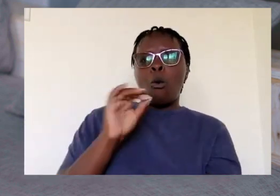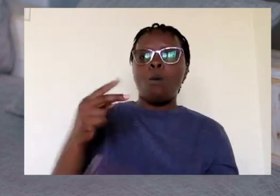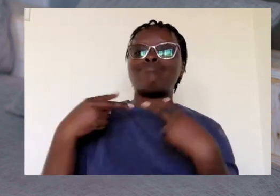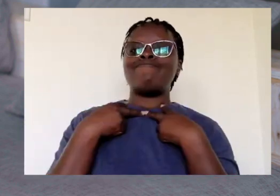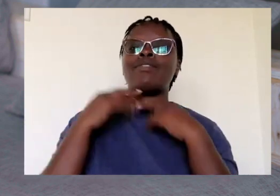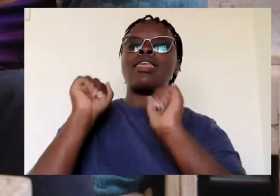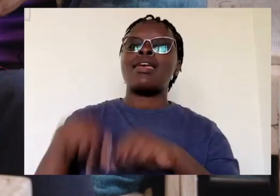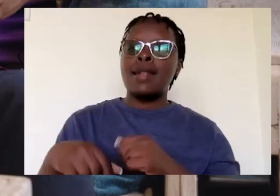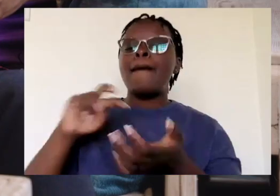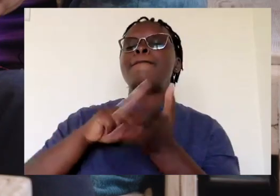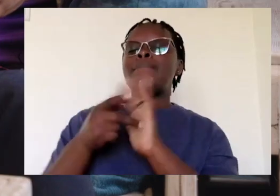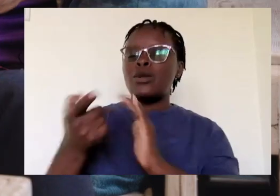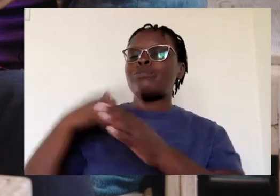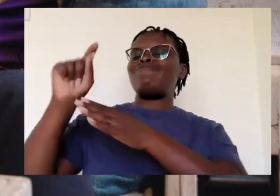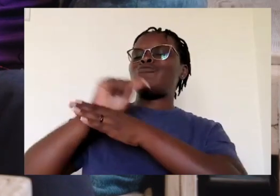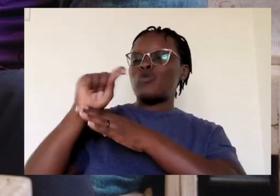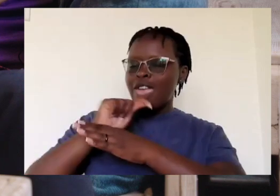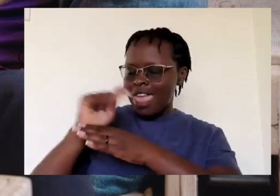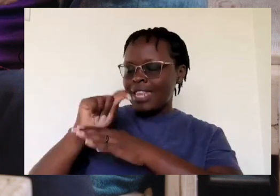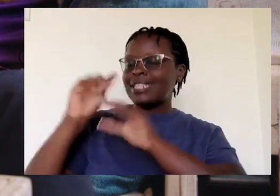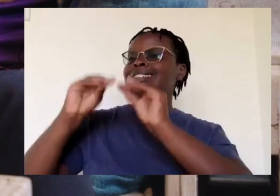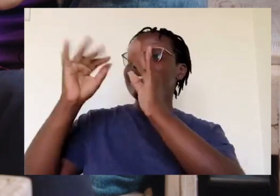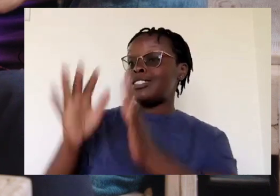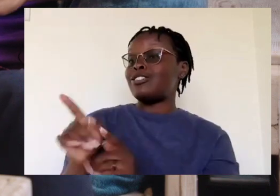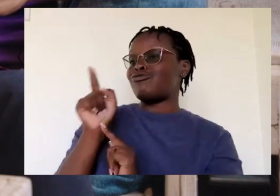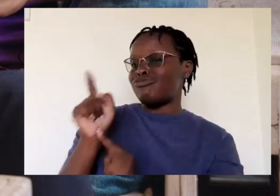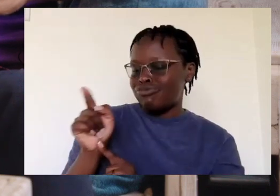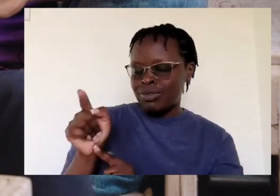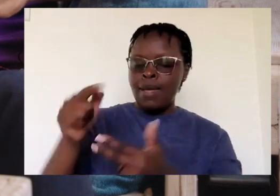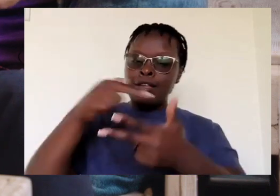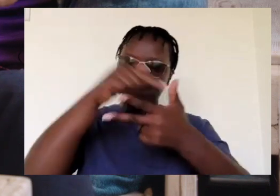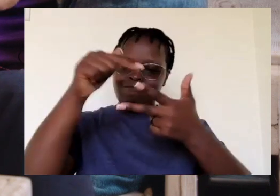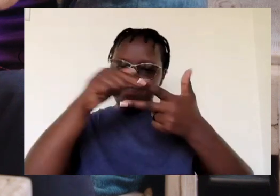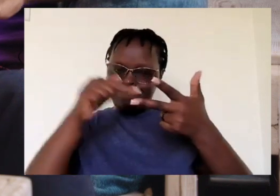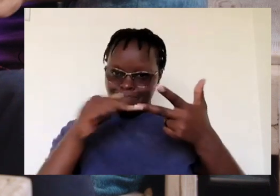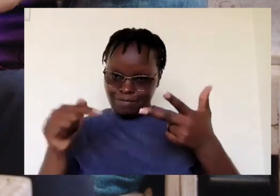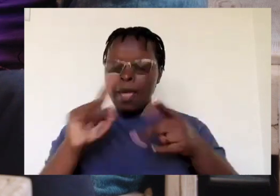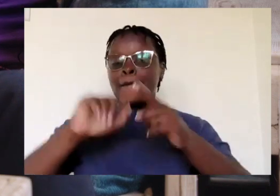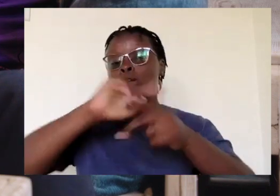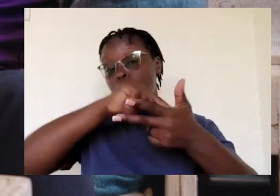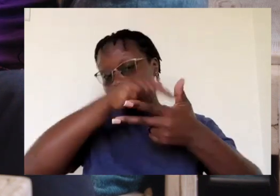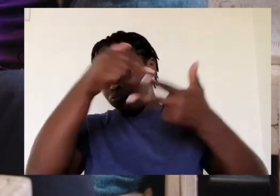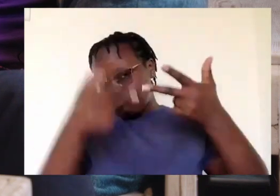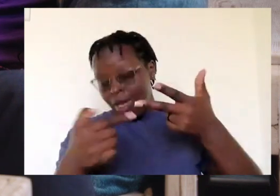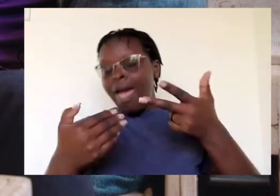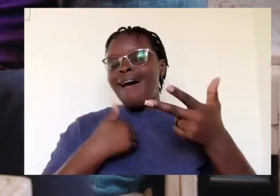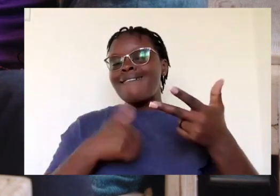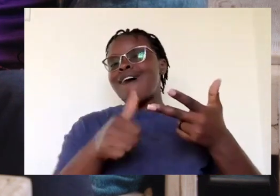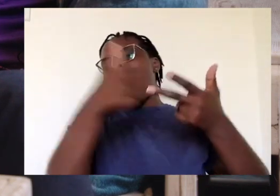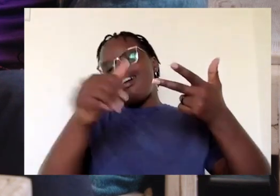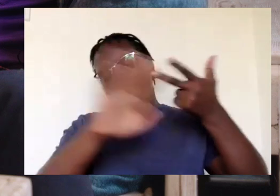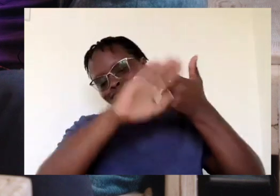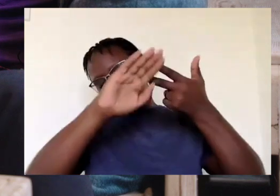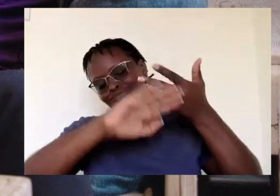are assisting our children to prepare for the future of work. So we have segmented majorly into 3, but in all the 3, again,